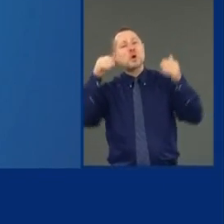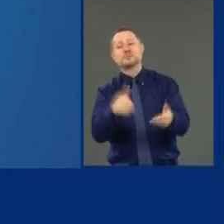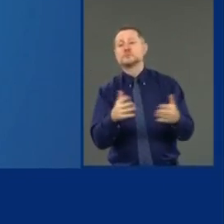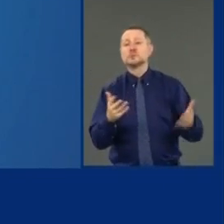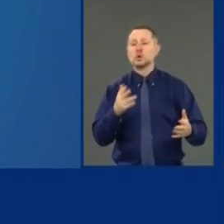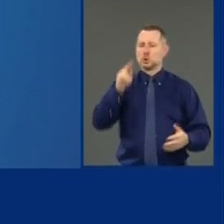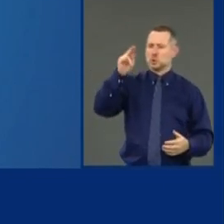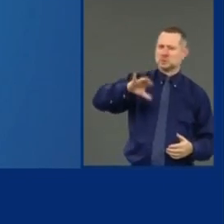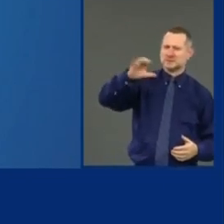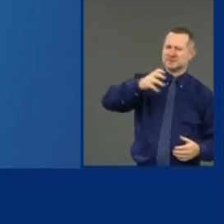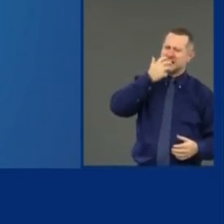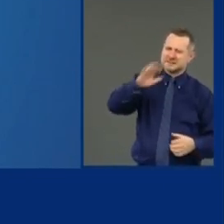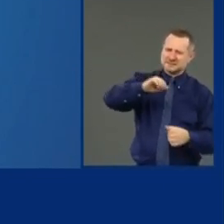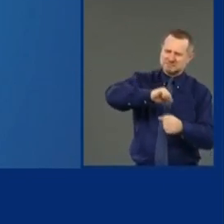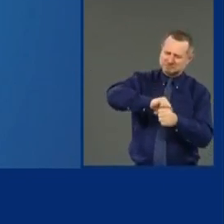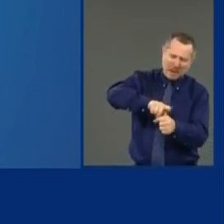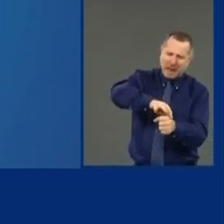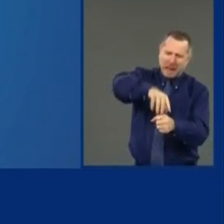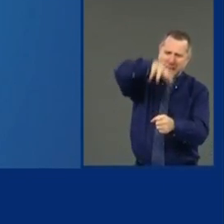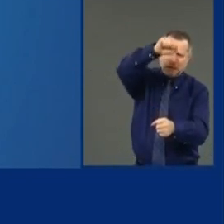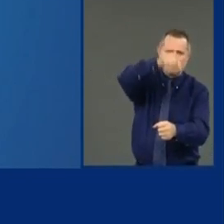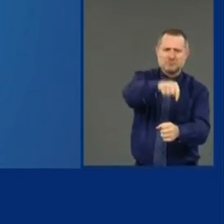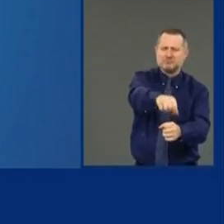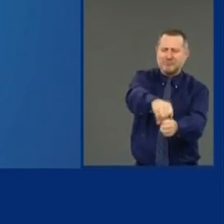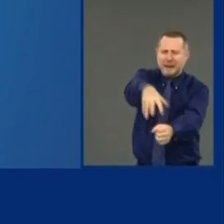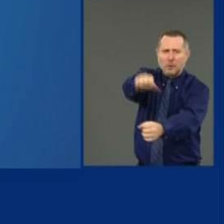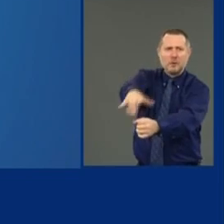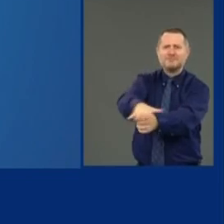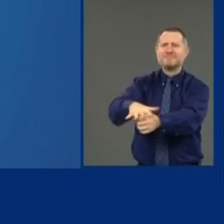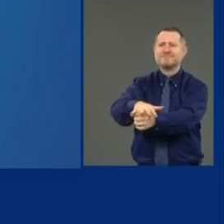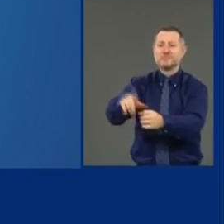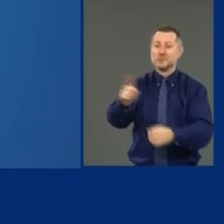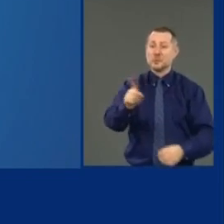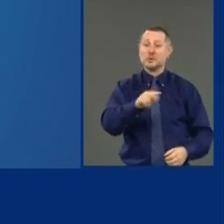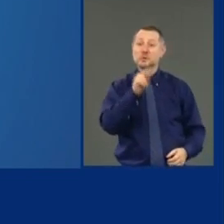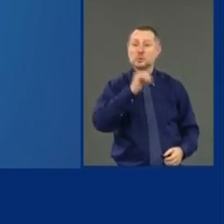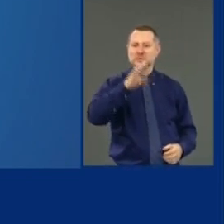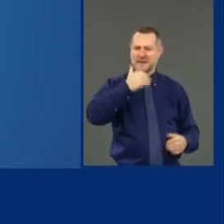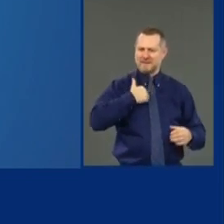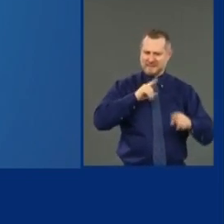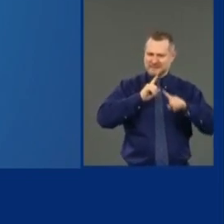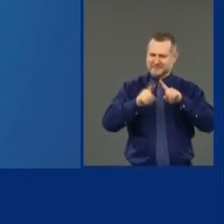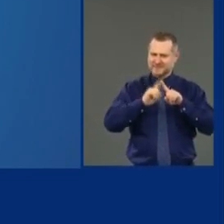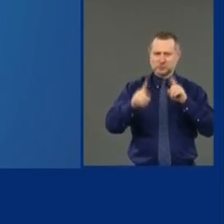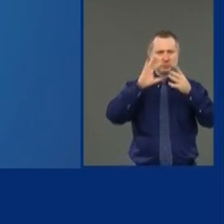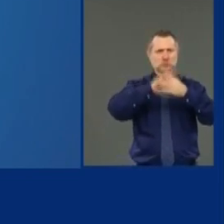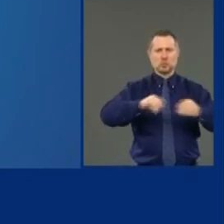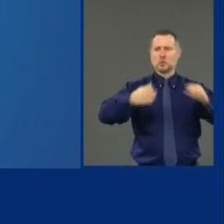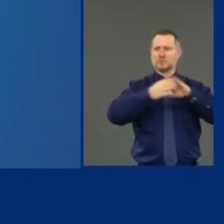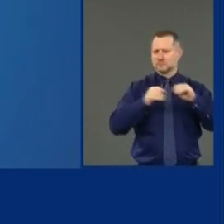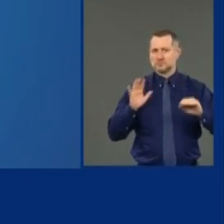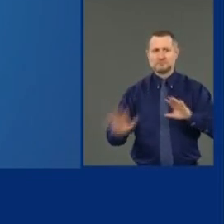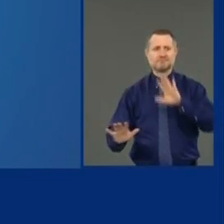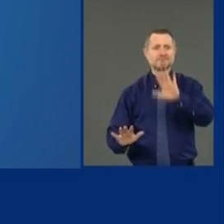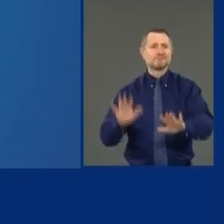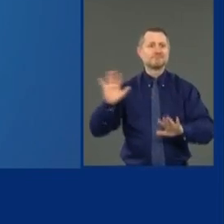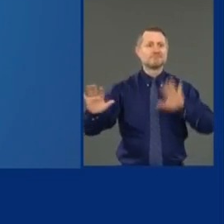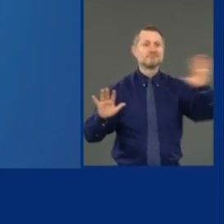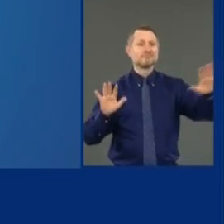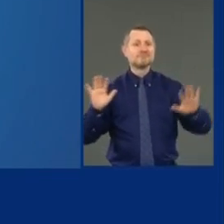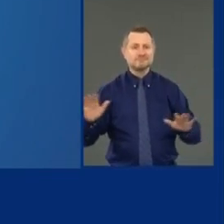if you look at New York City, there are very different stories within the city. And we now do